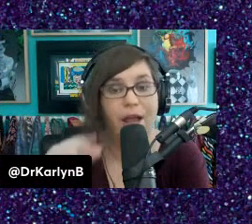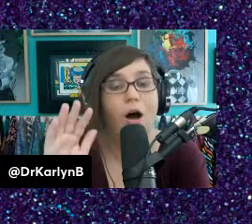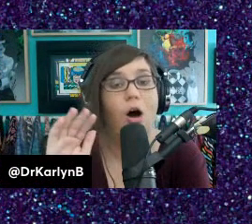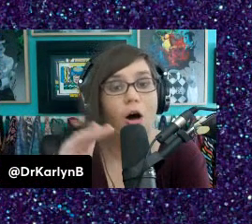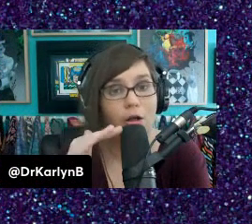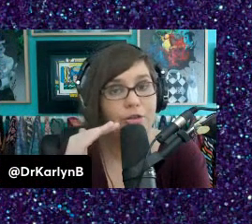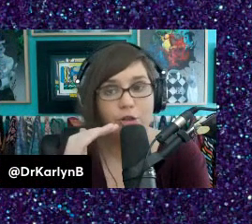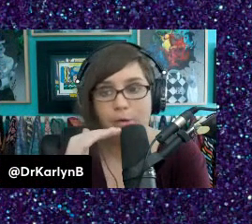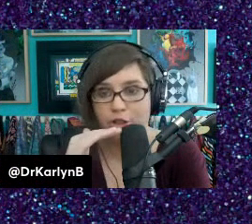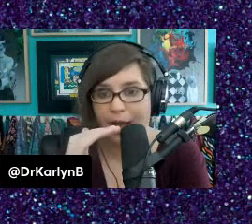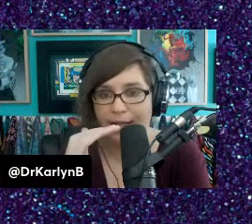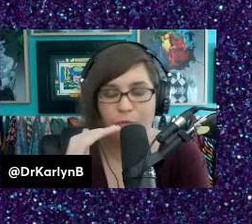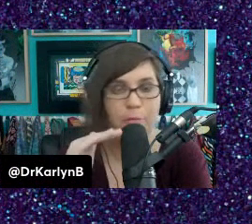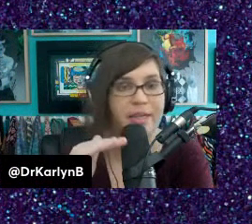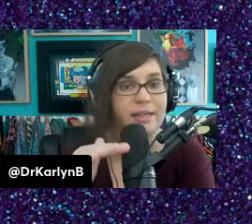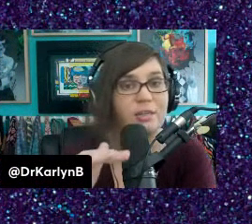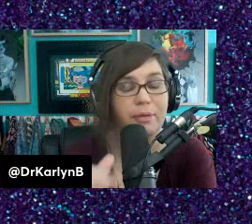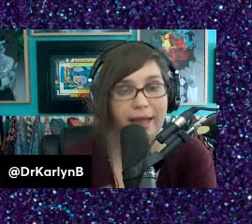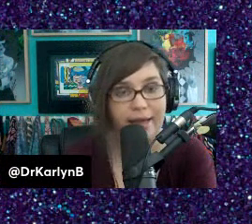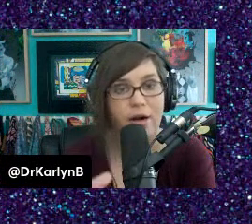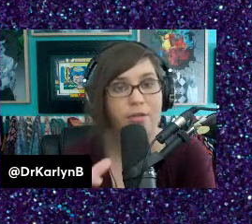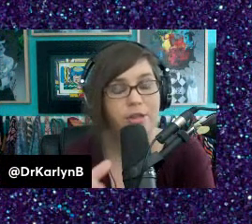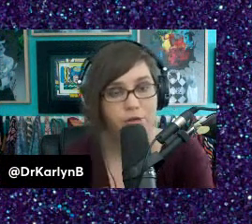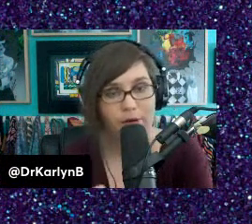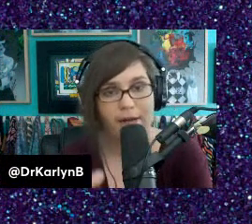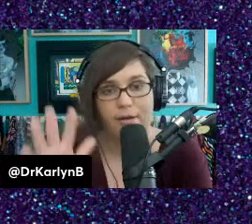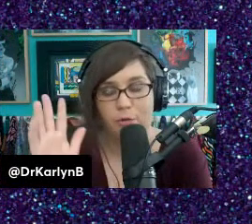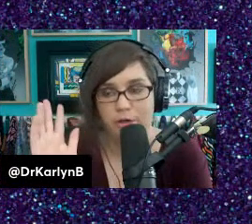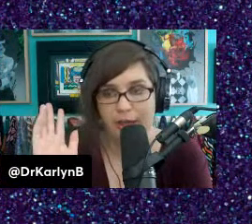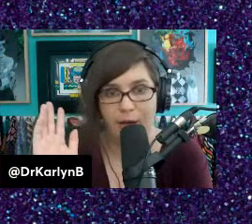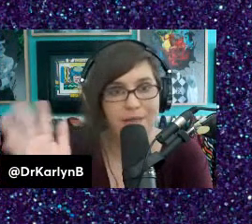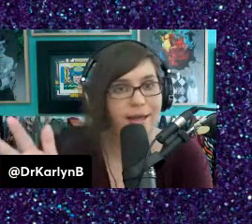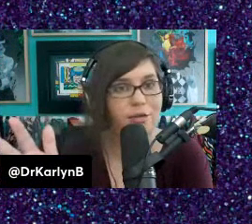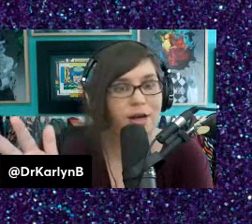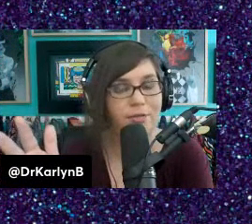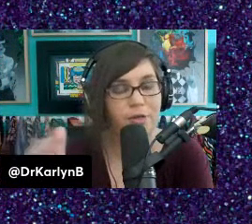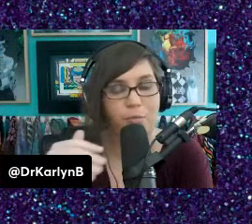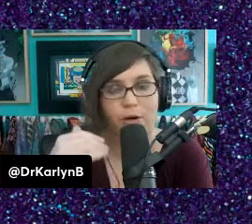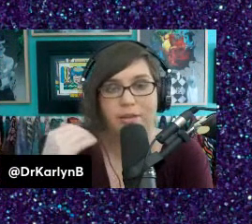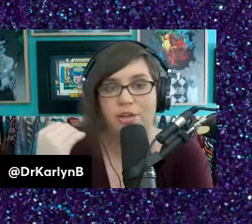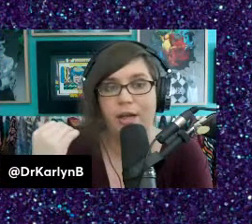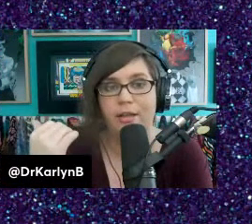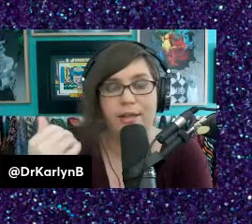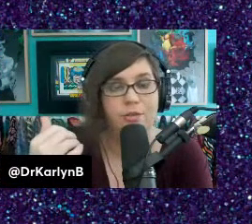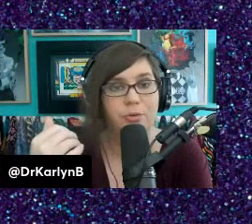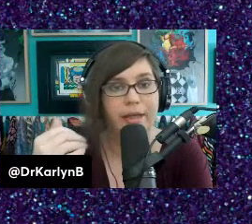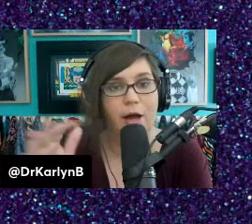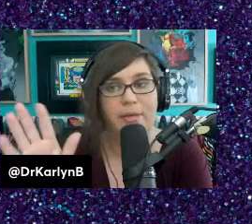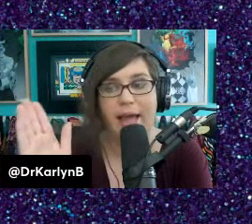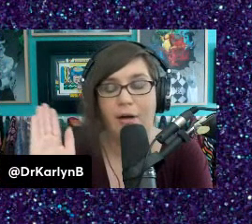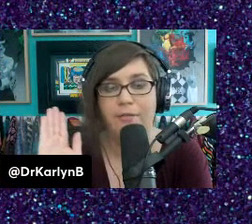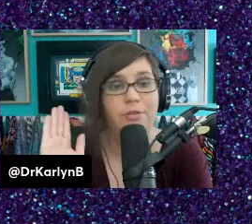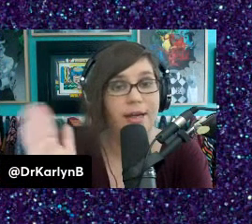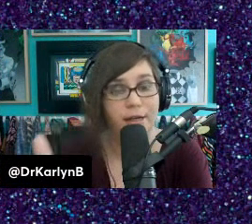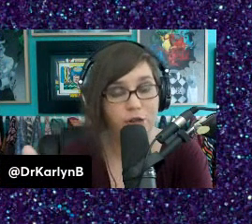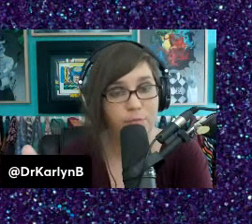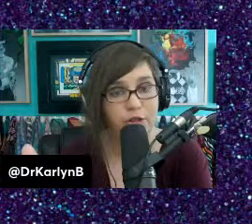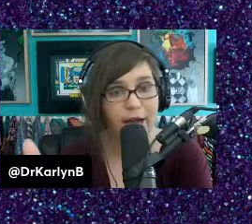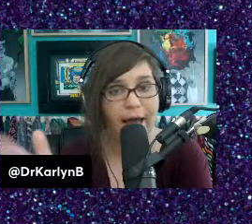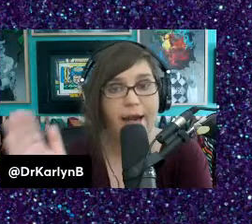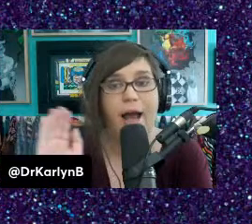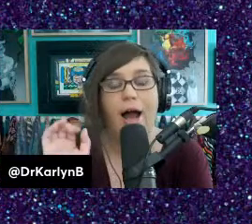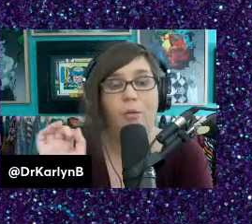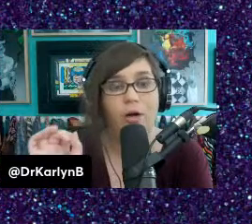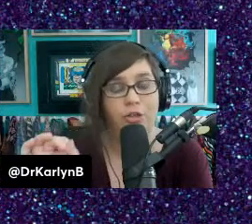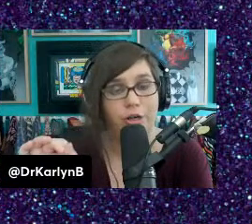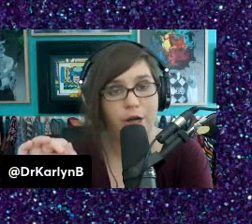watching, all super chats will be displayed on the screen. And of course, I always thank you guys for supporting the channel. It does really help me out. If you send in a super